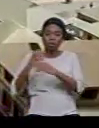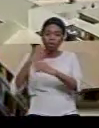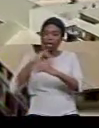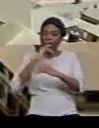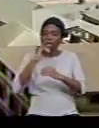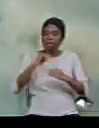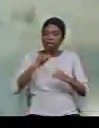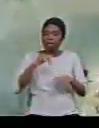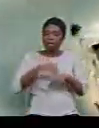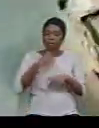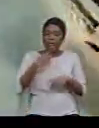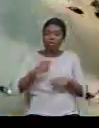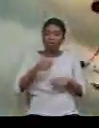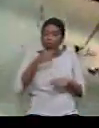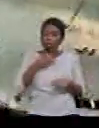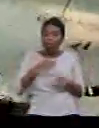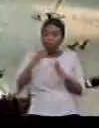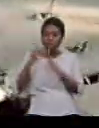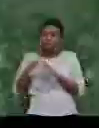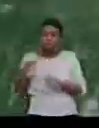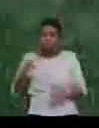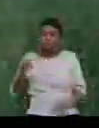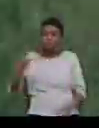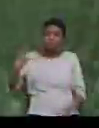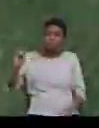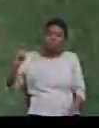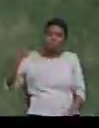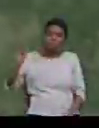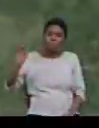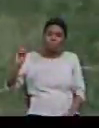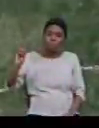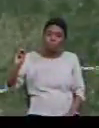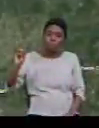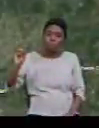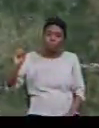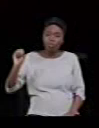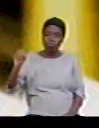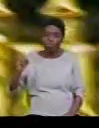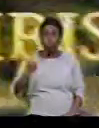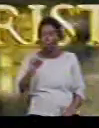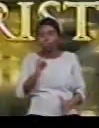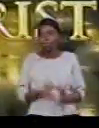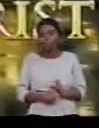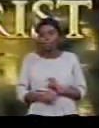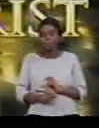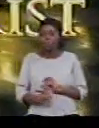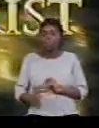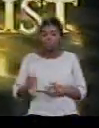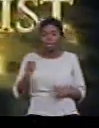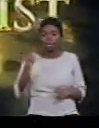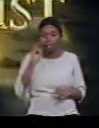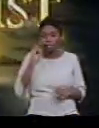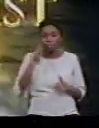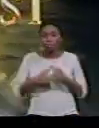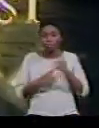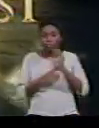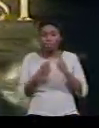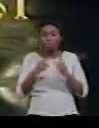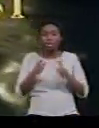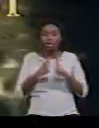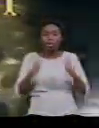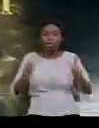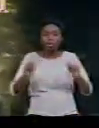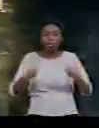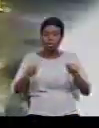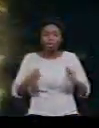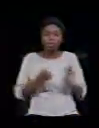city of OGBOMOSO, Oyo State, Southwest Nigeria, to show the great possibilities through the power of